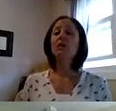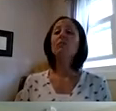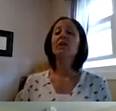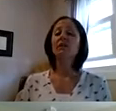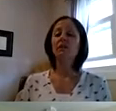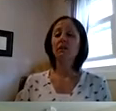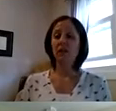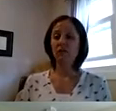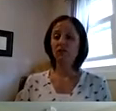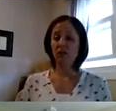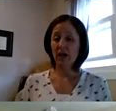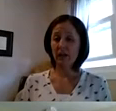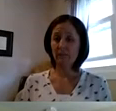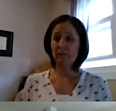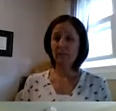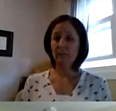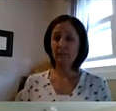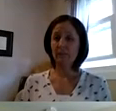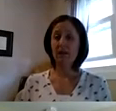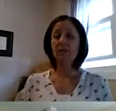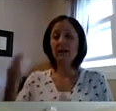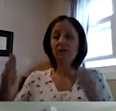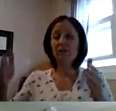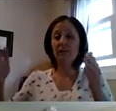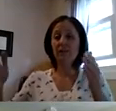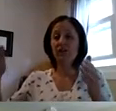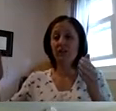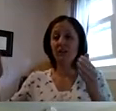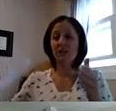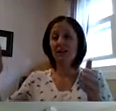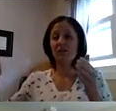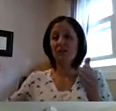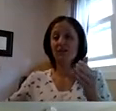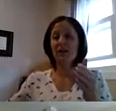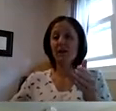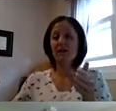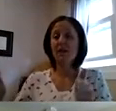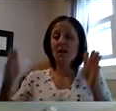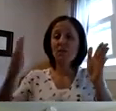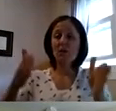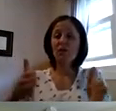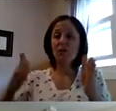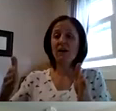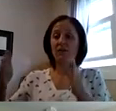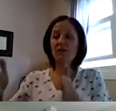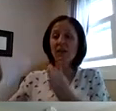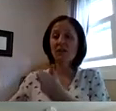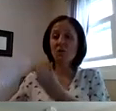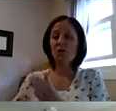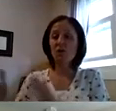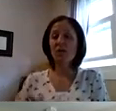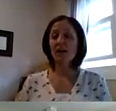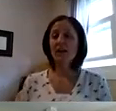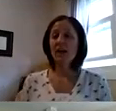out mid to late July. A lot of different sections, a lot of different segments, but we do have them in